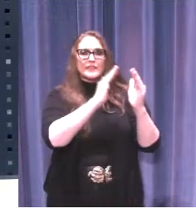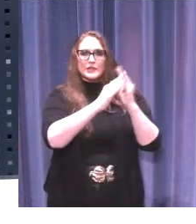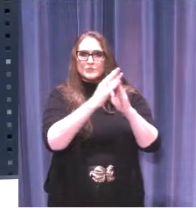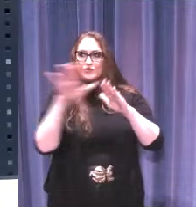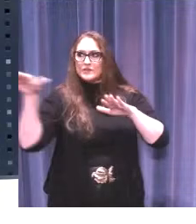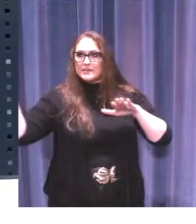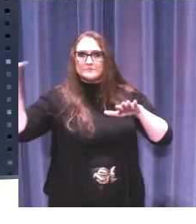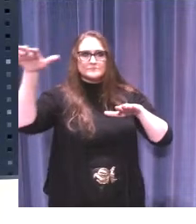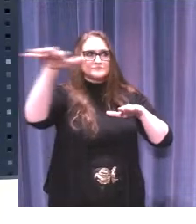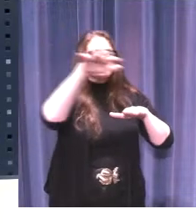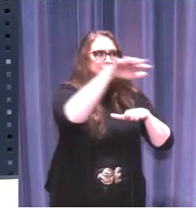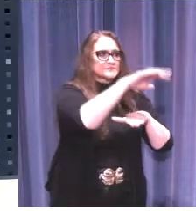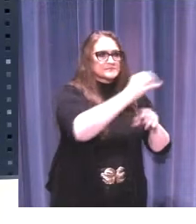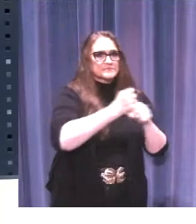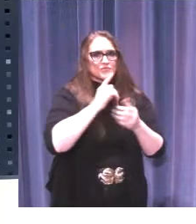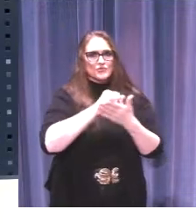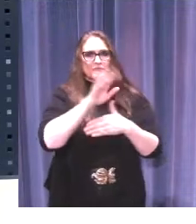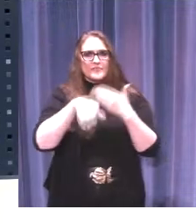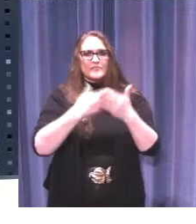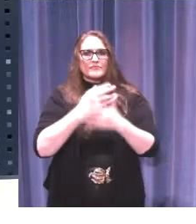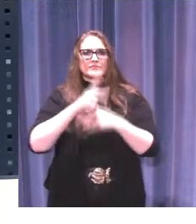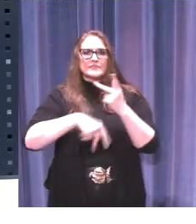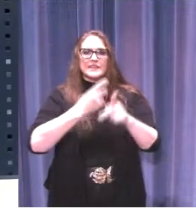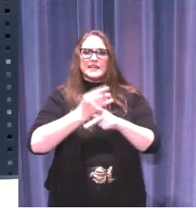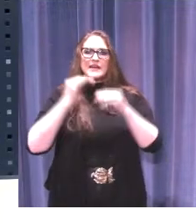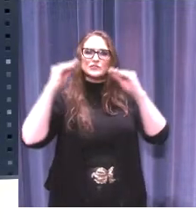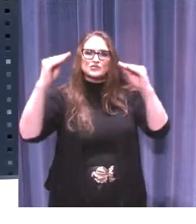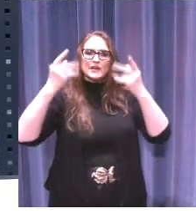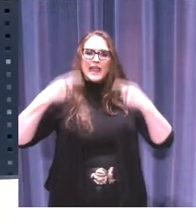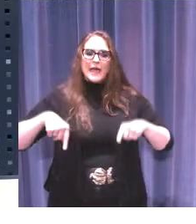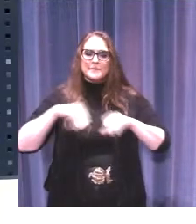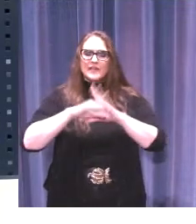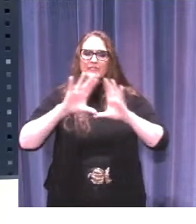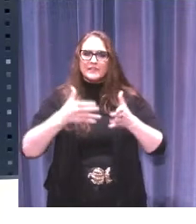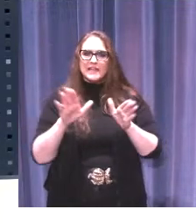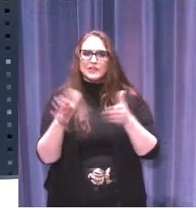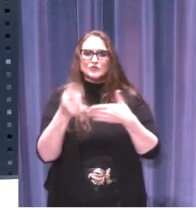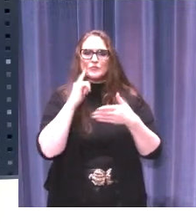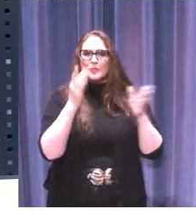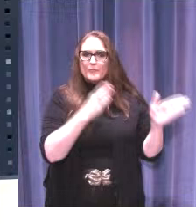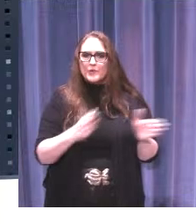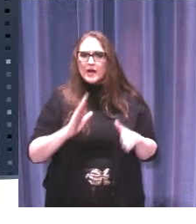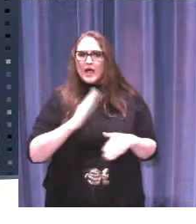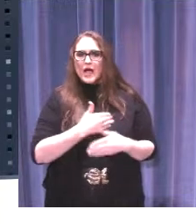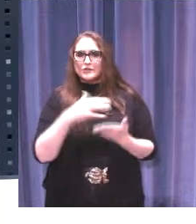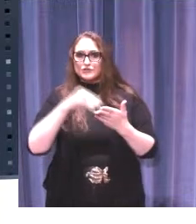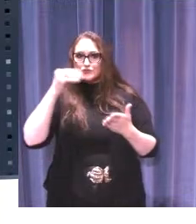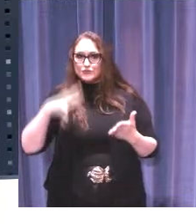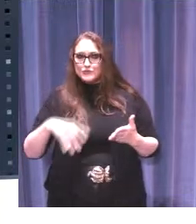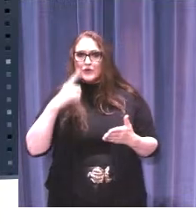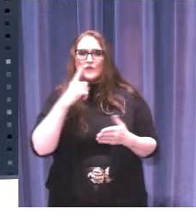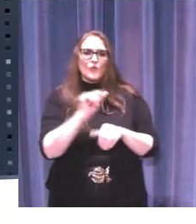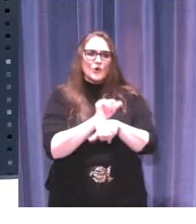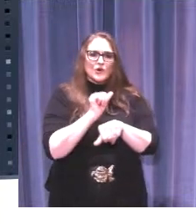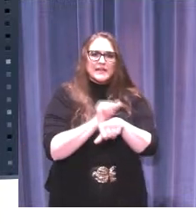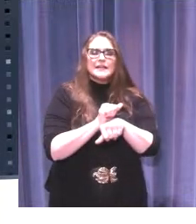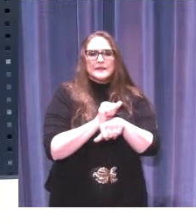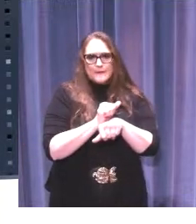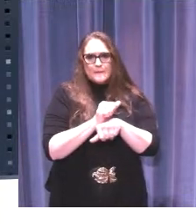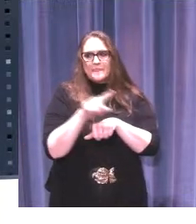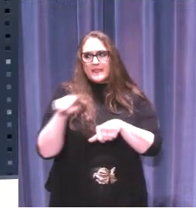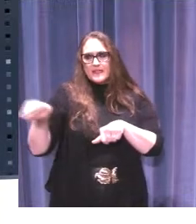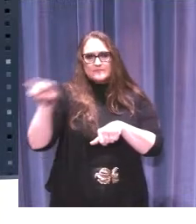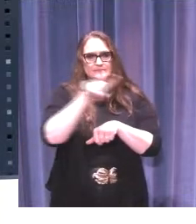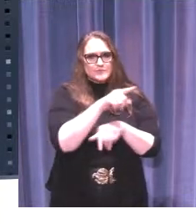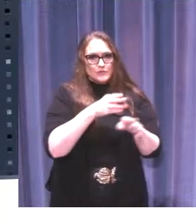that the kind of instruction that's happening in the classroom prepares our students for working, in those